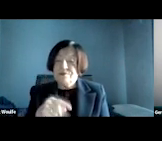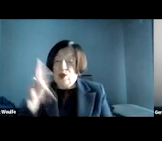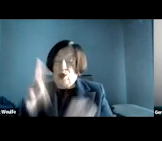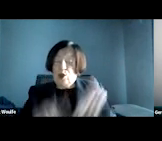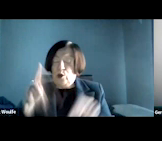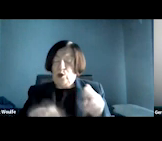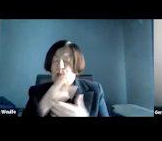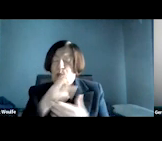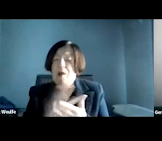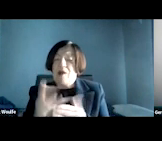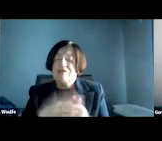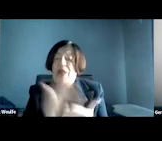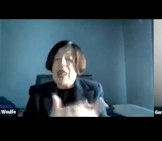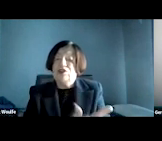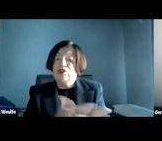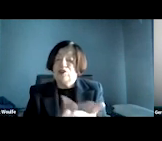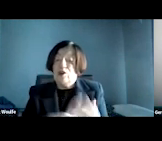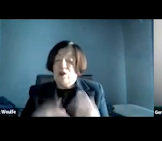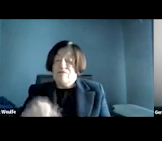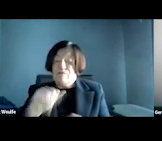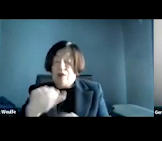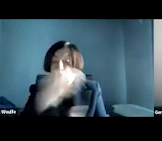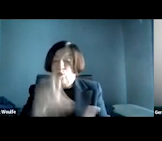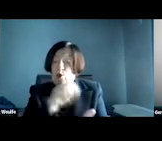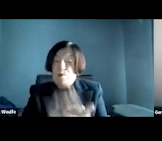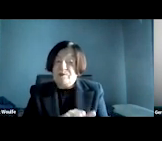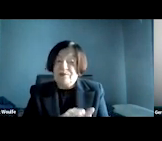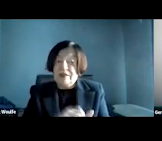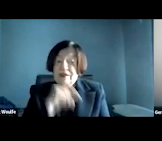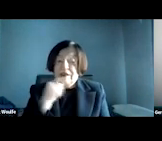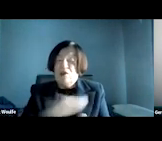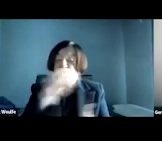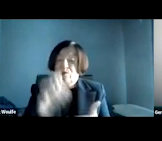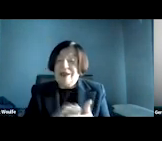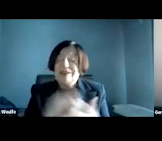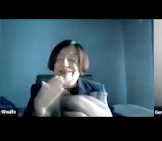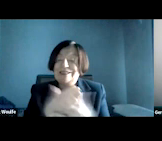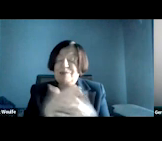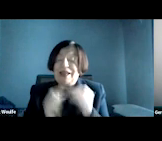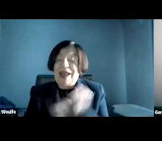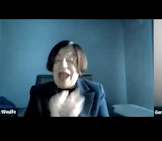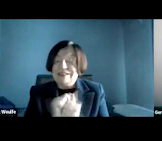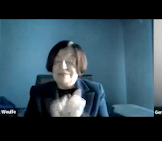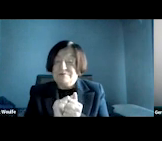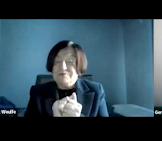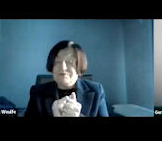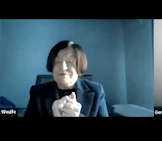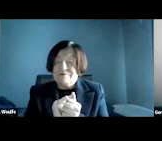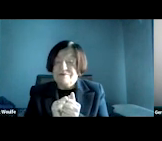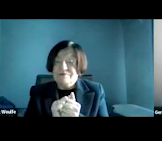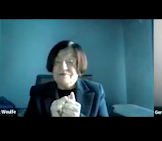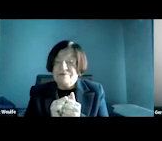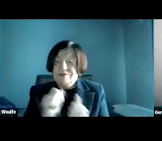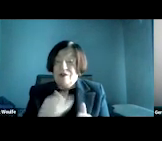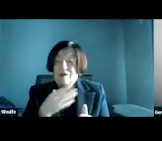piece of legislation coming from Europe called the European Accessibility Act, which is about to